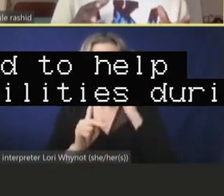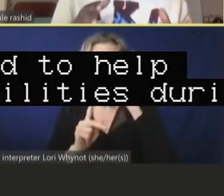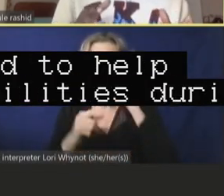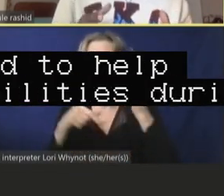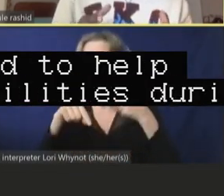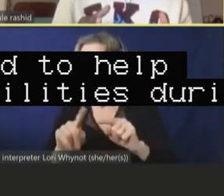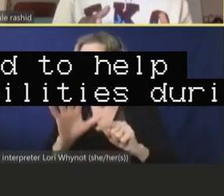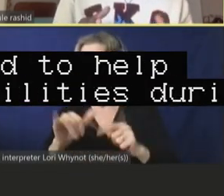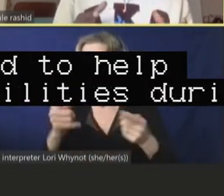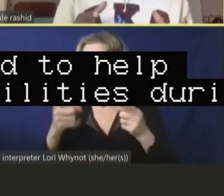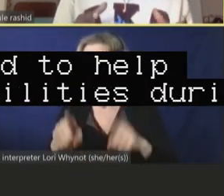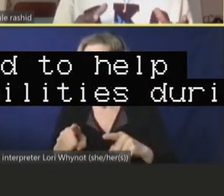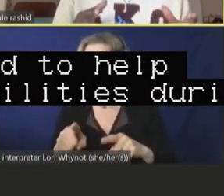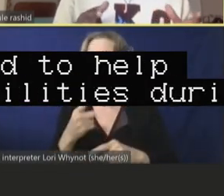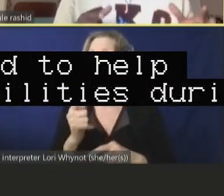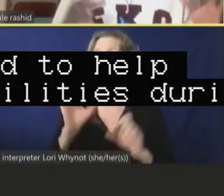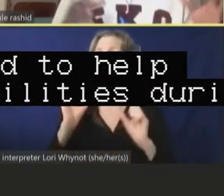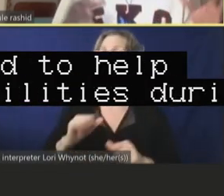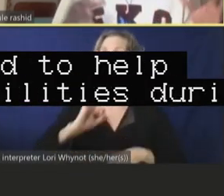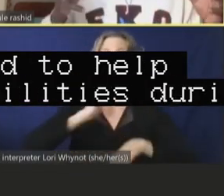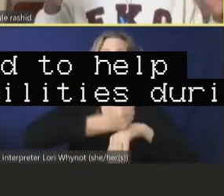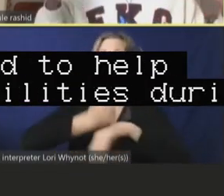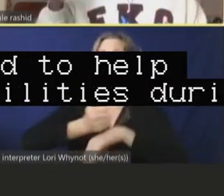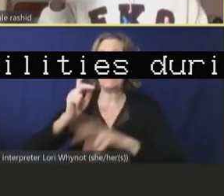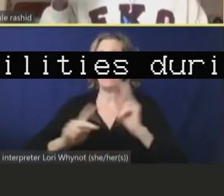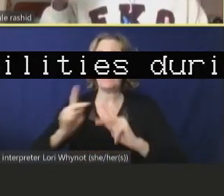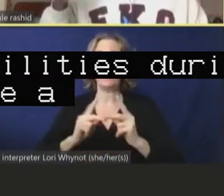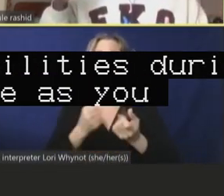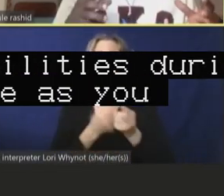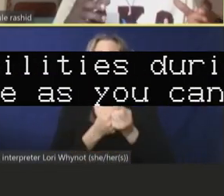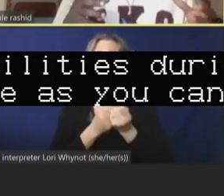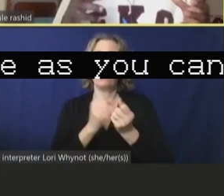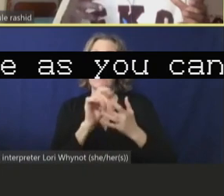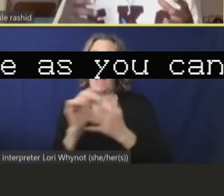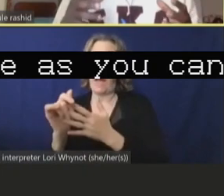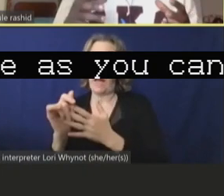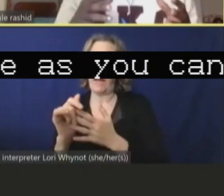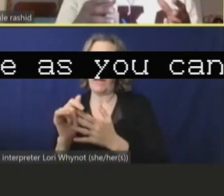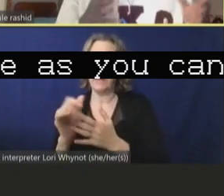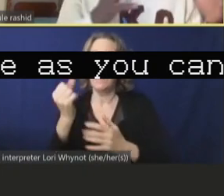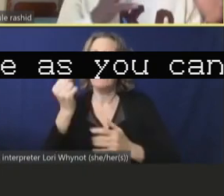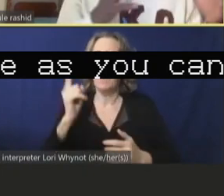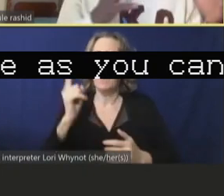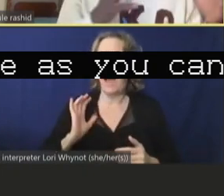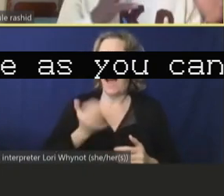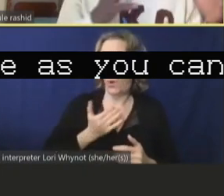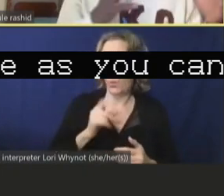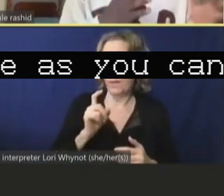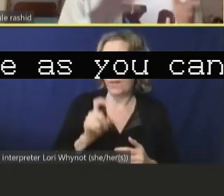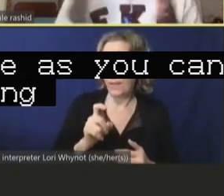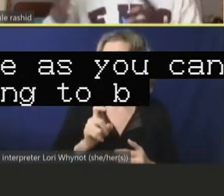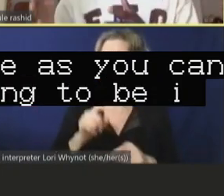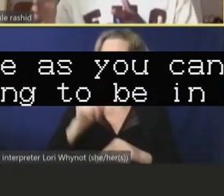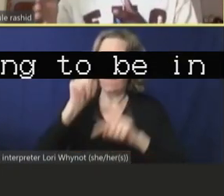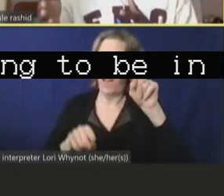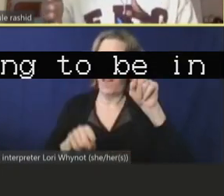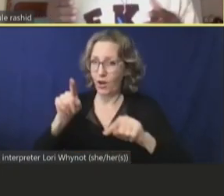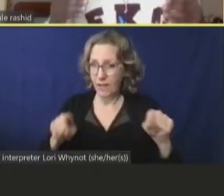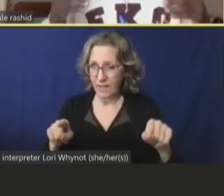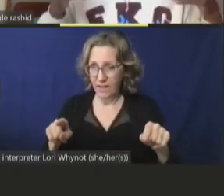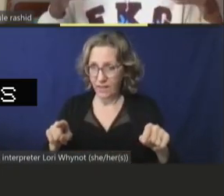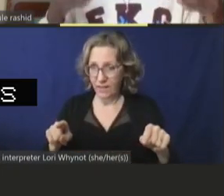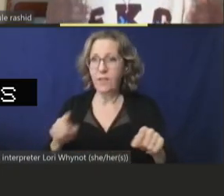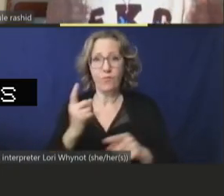ushers can be in place, but remember our needs, our challenges vary or are different.